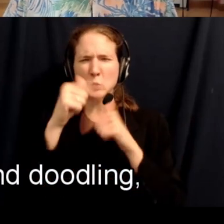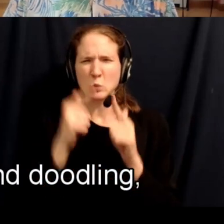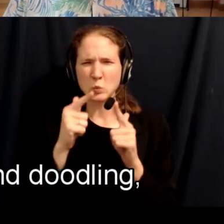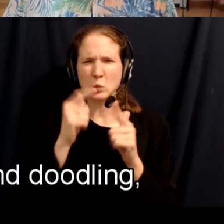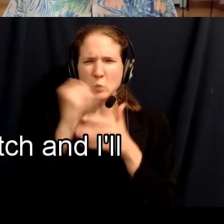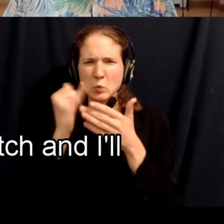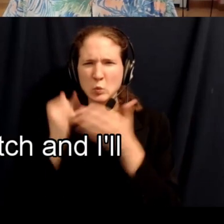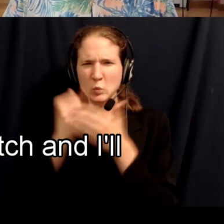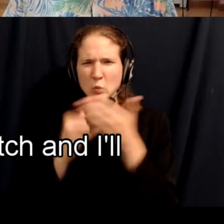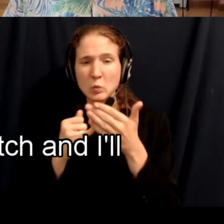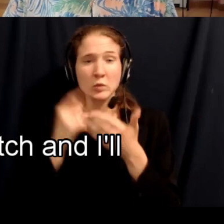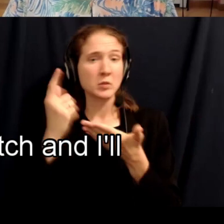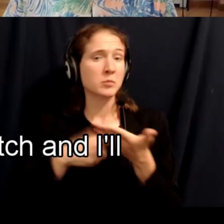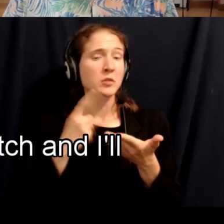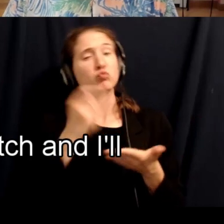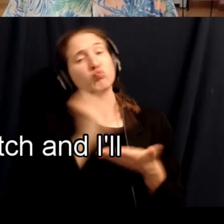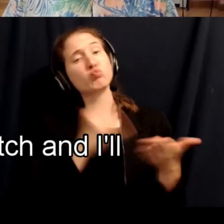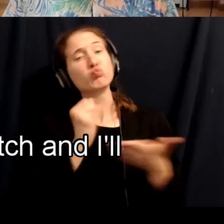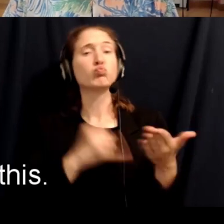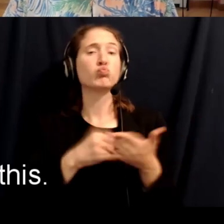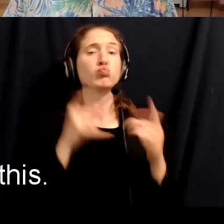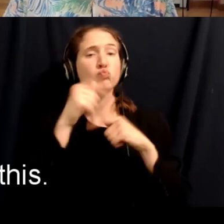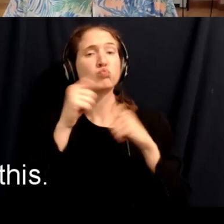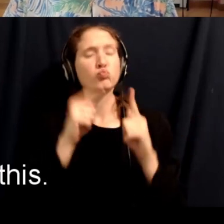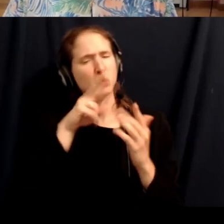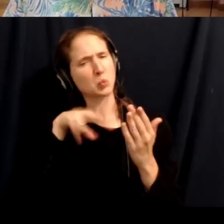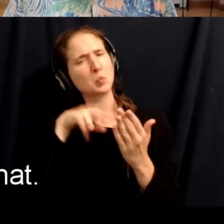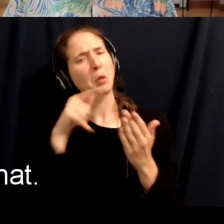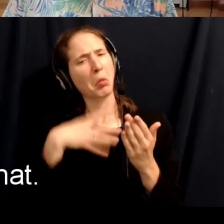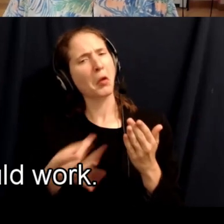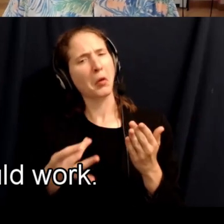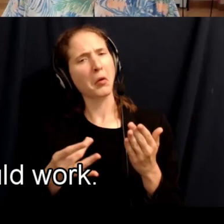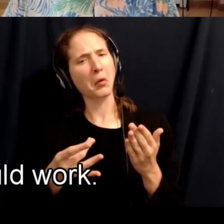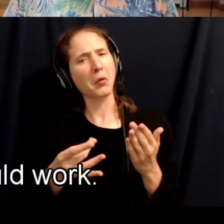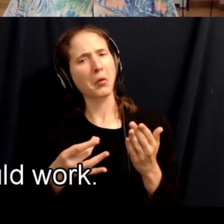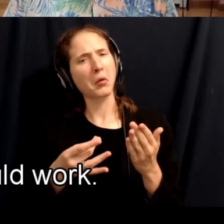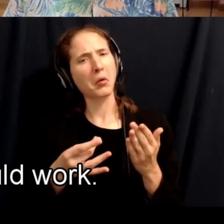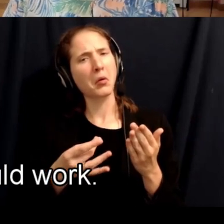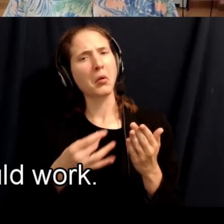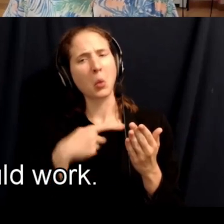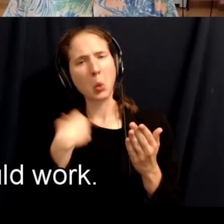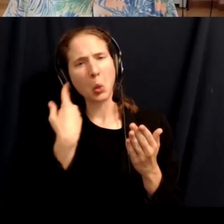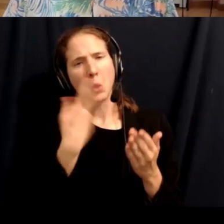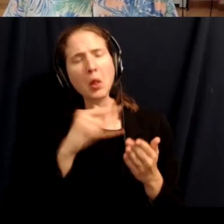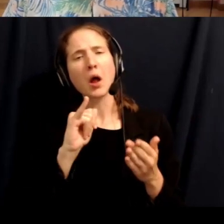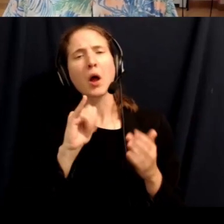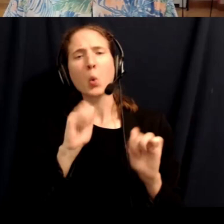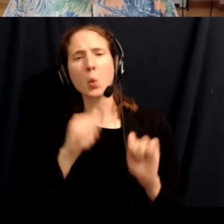I'm sitting and doodling, I will do a thumbnail sketch and I'll look at it and say, oh, I like this. I like this. This looks like this could